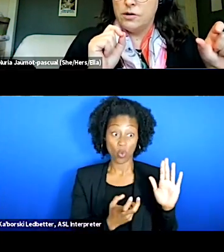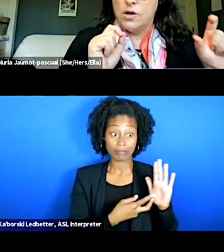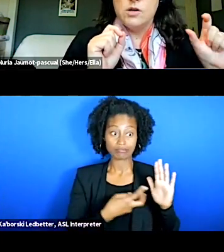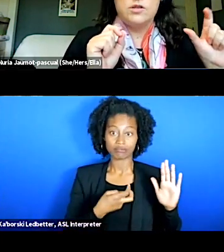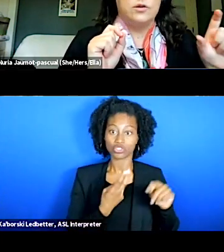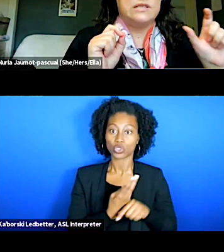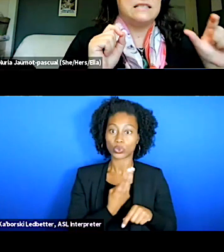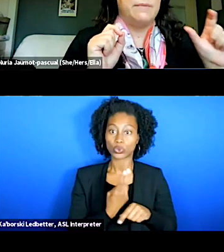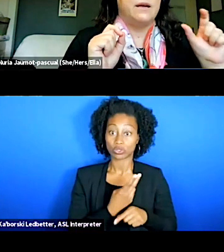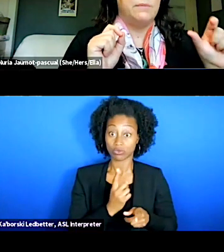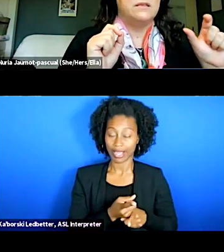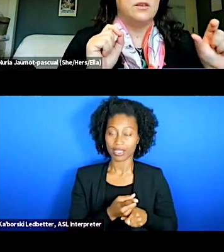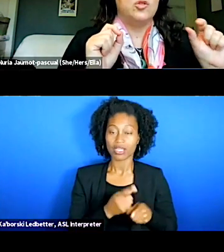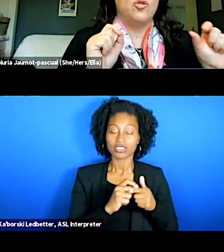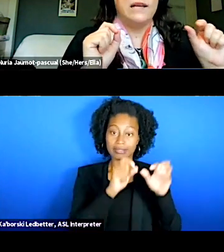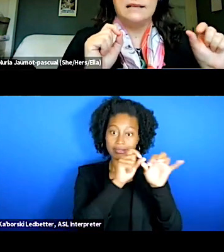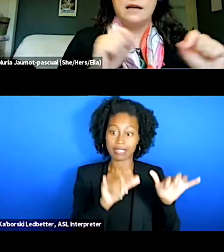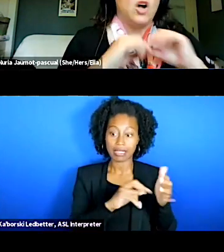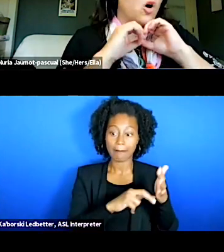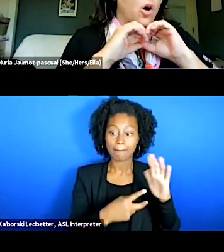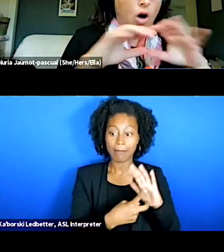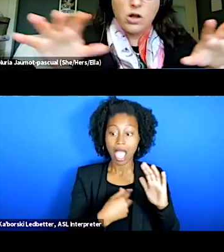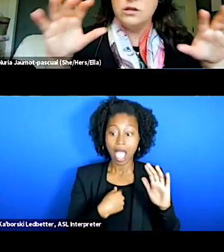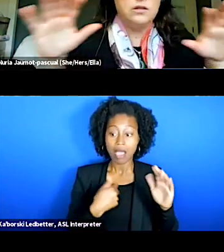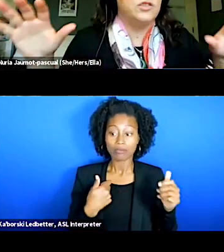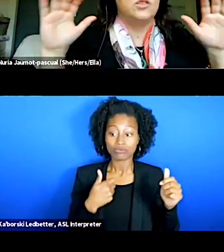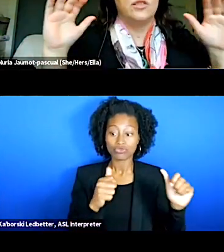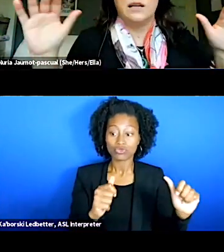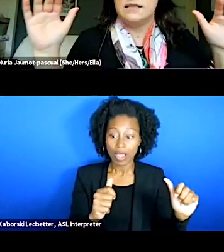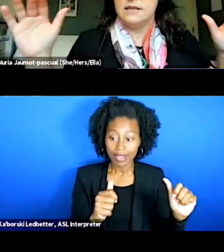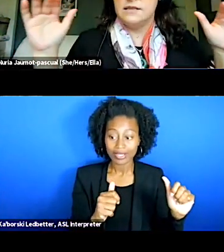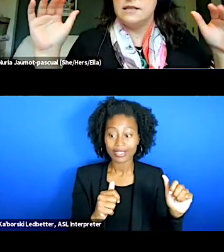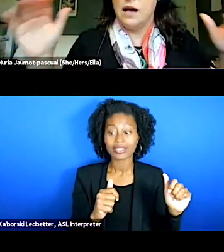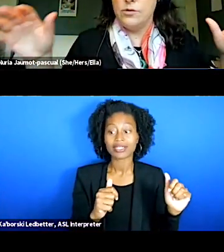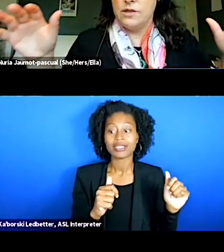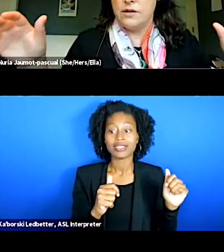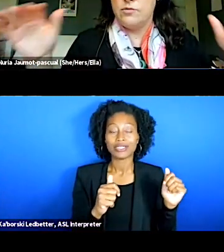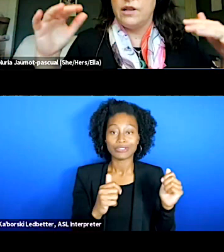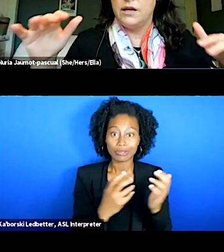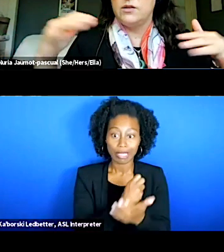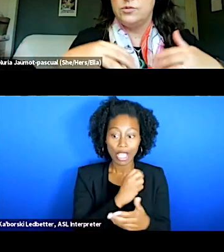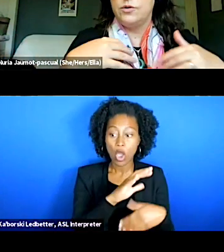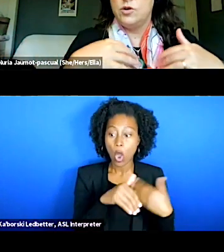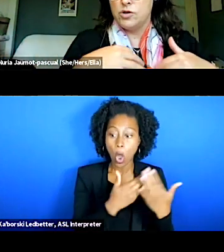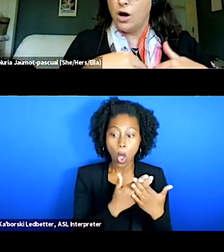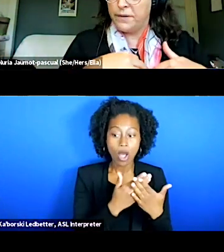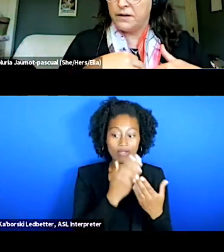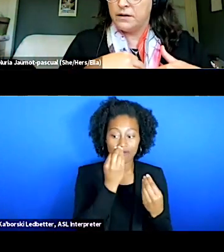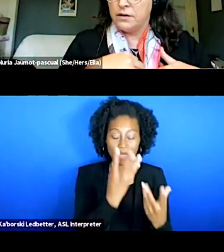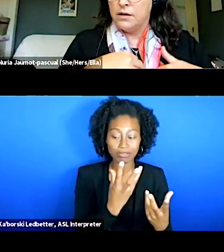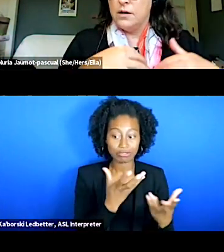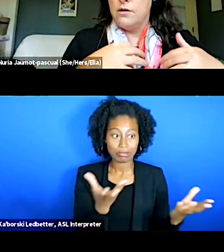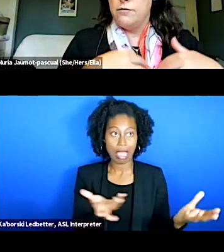use. So systematic means that you're trying to get all the literature that exists out there related to your